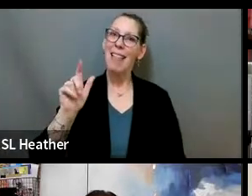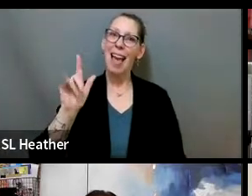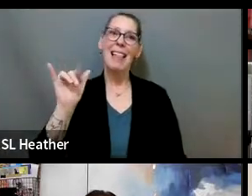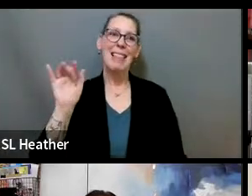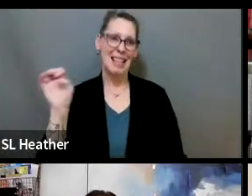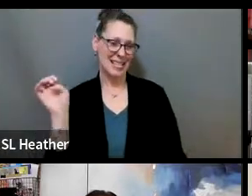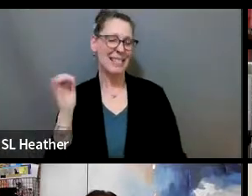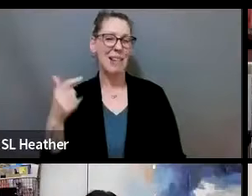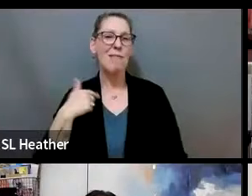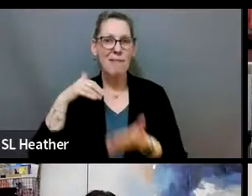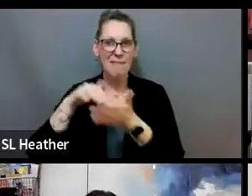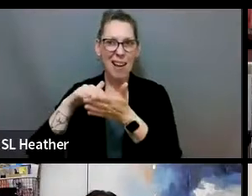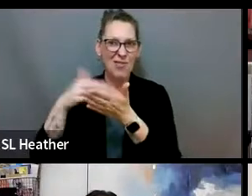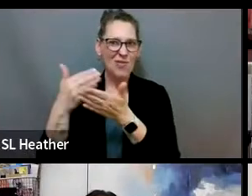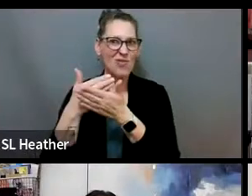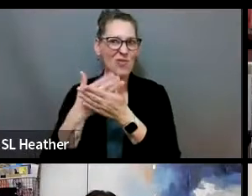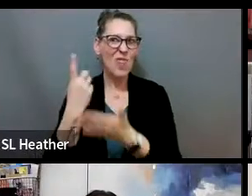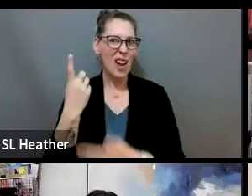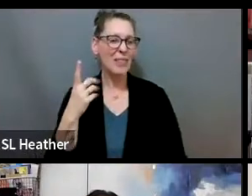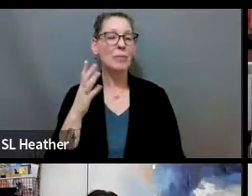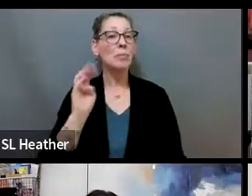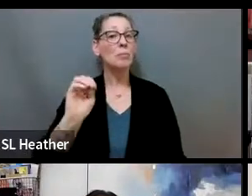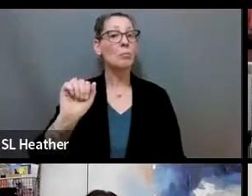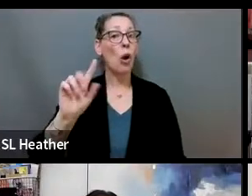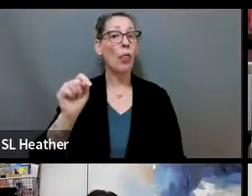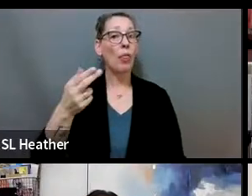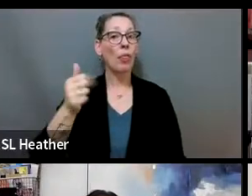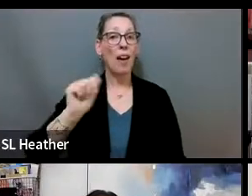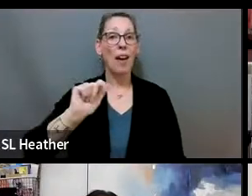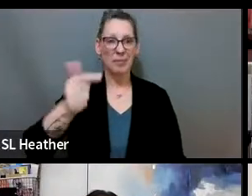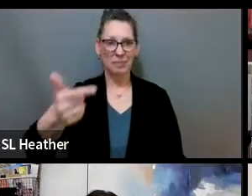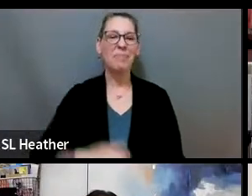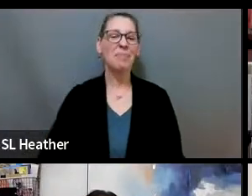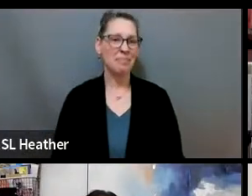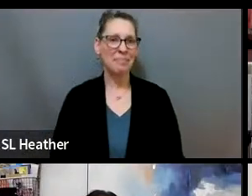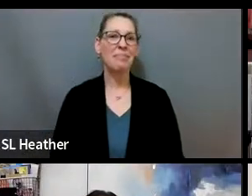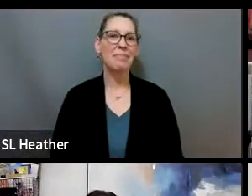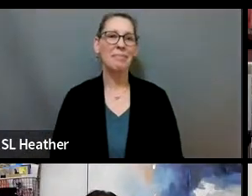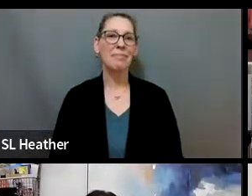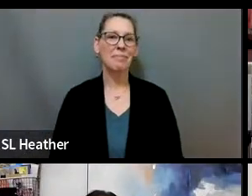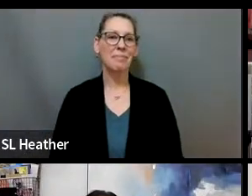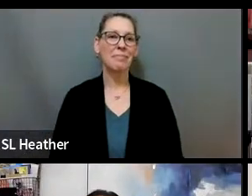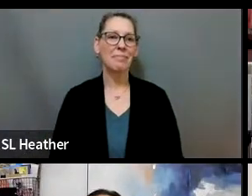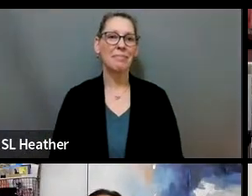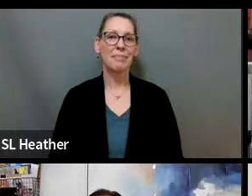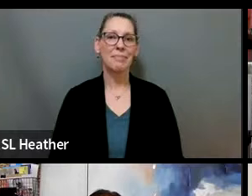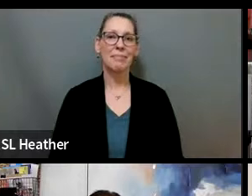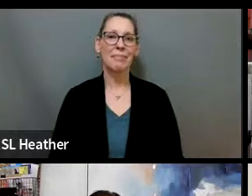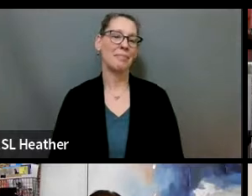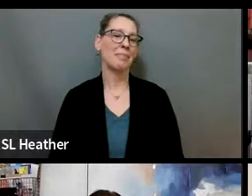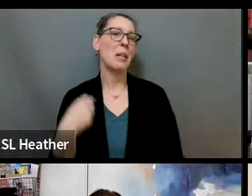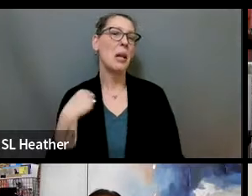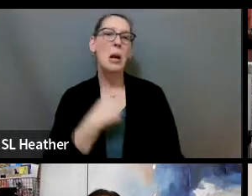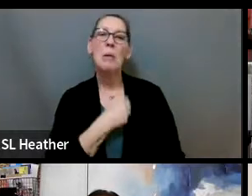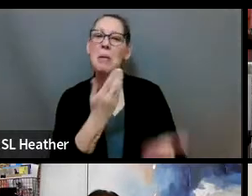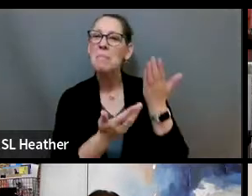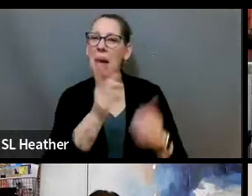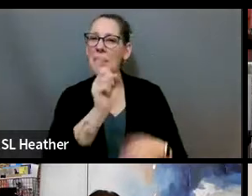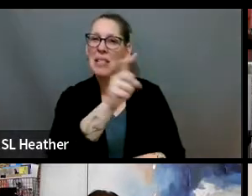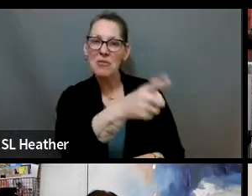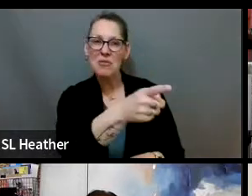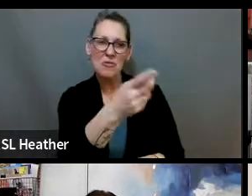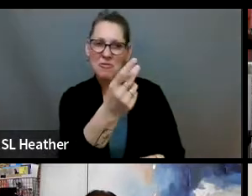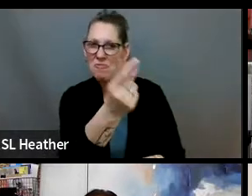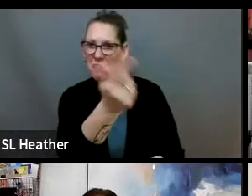Indigo. Cool. Martha. We may need a guest appearance of a minute or two at some point, Tom,